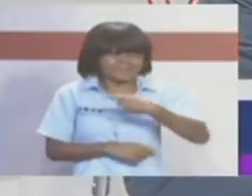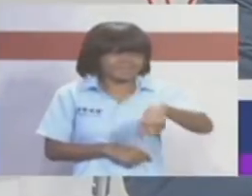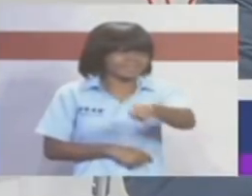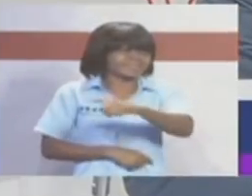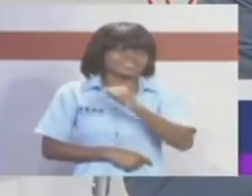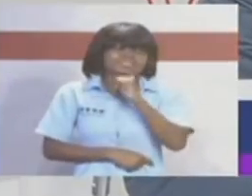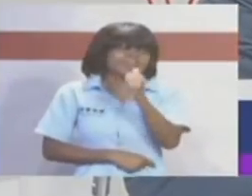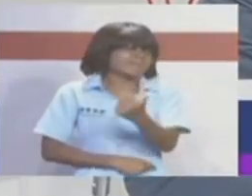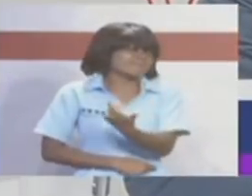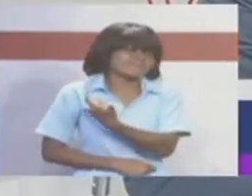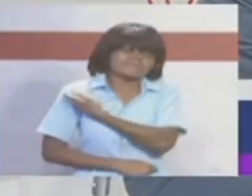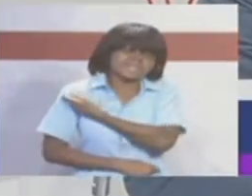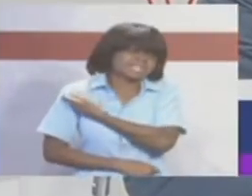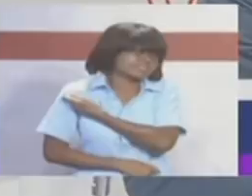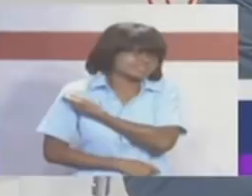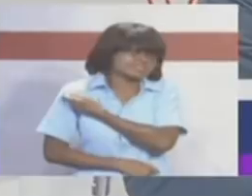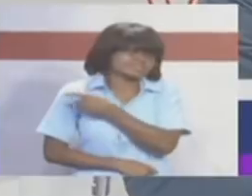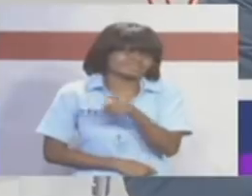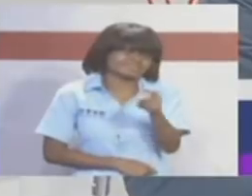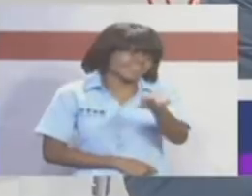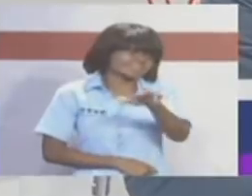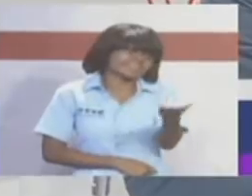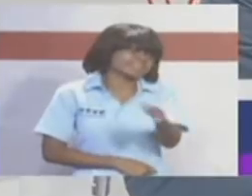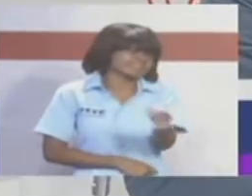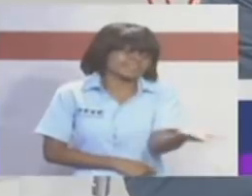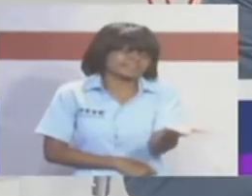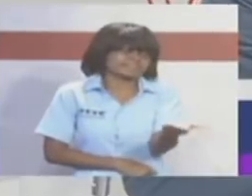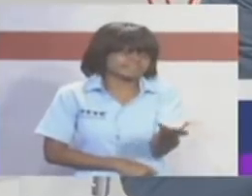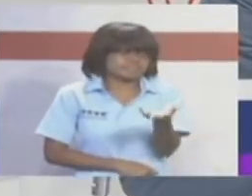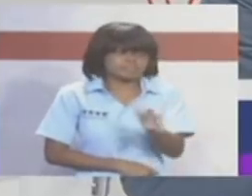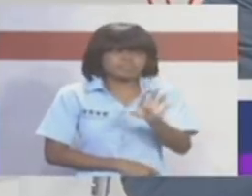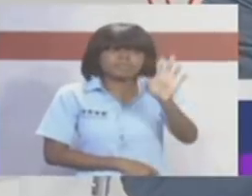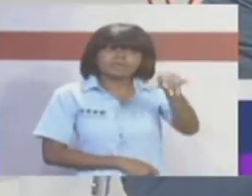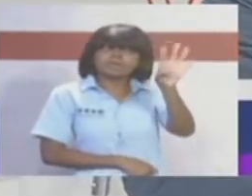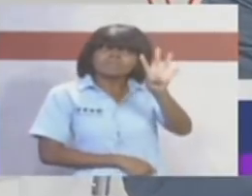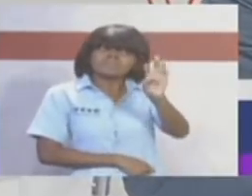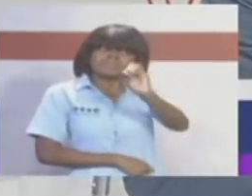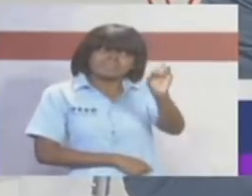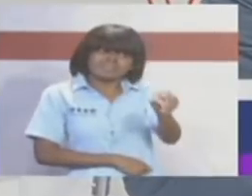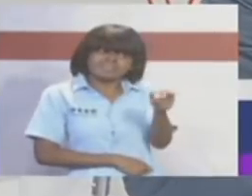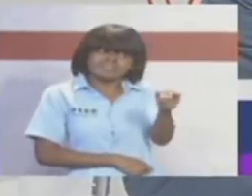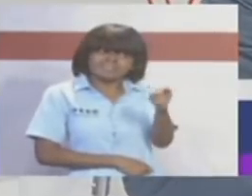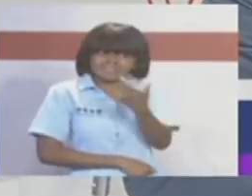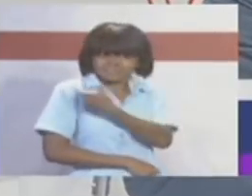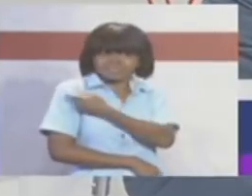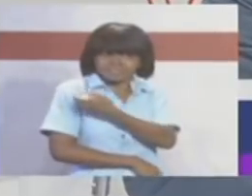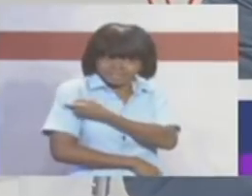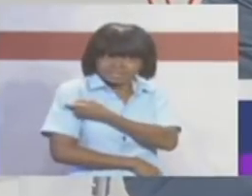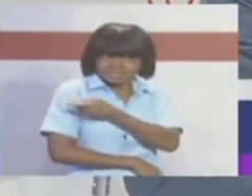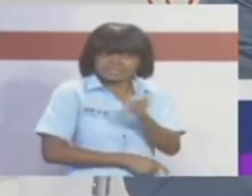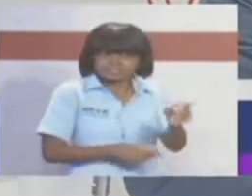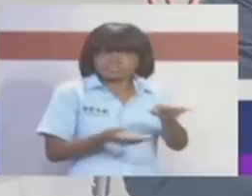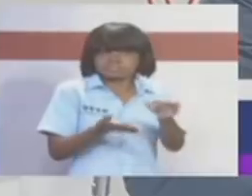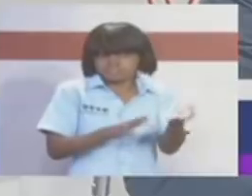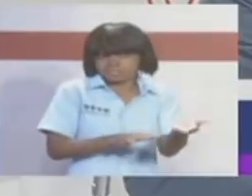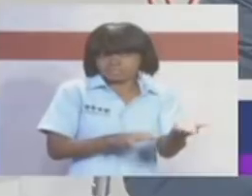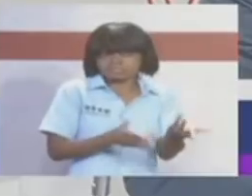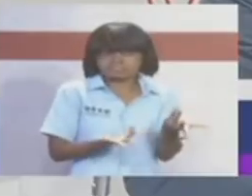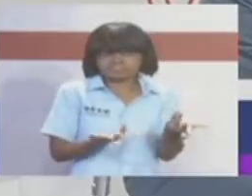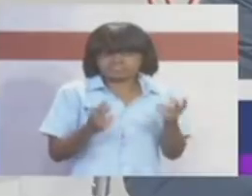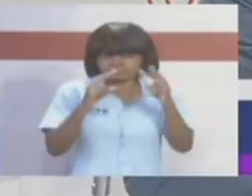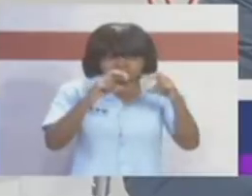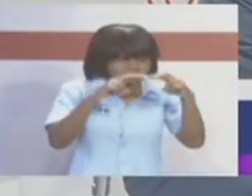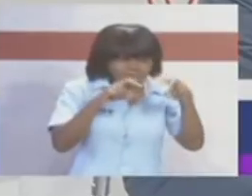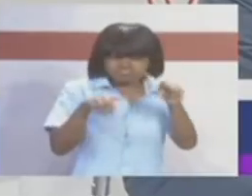unvaccinated. Now, what we did also notice is that when the data is looked at in more detail, you see that most